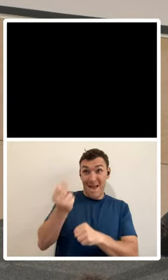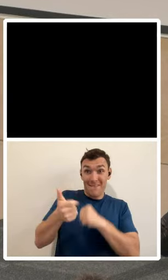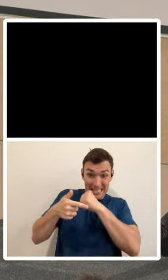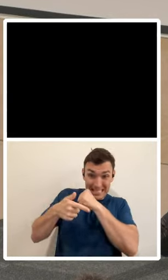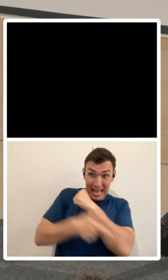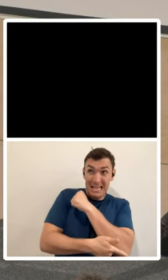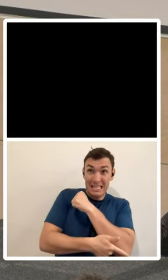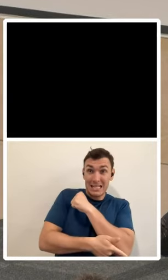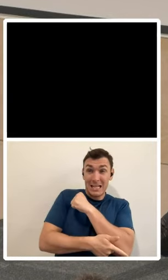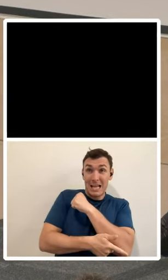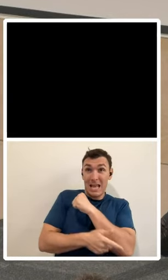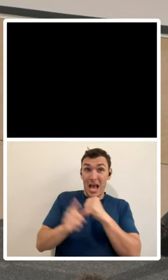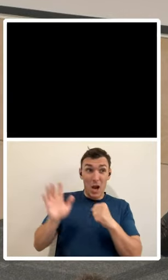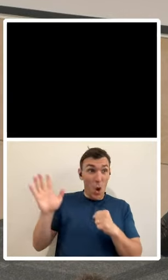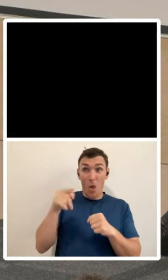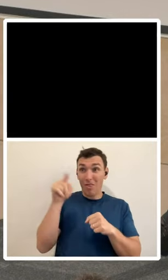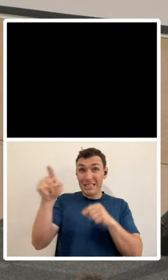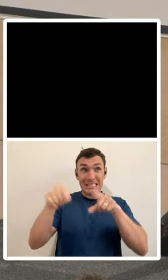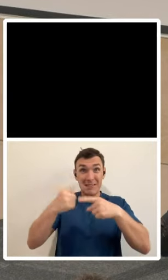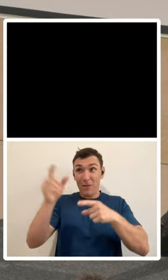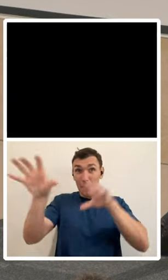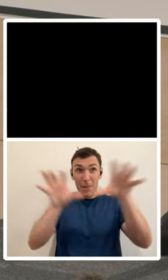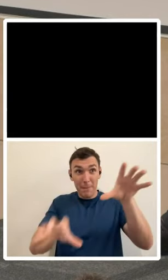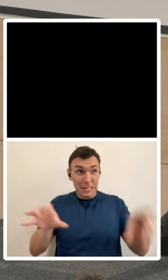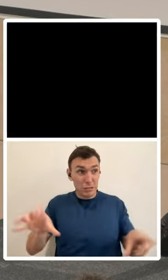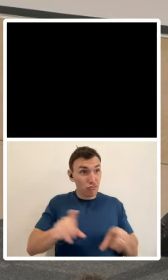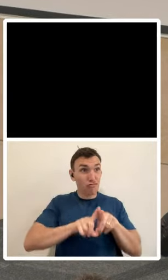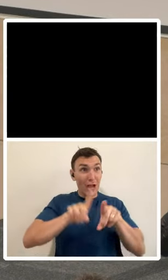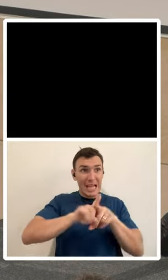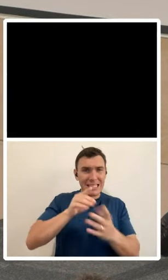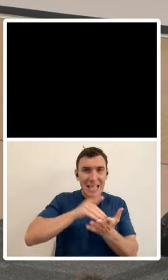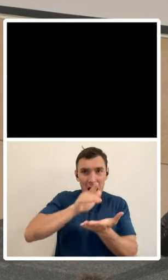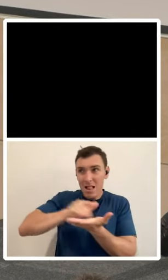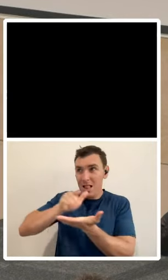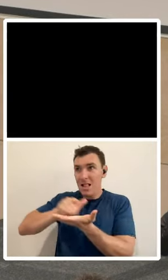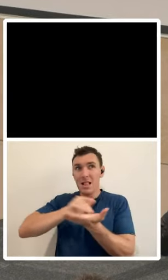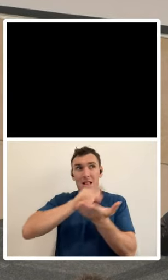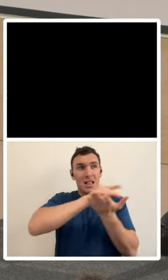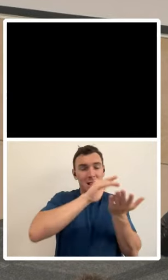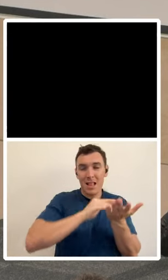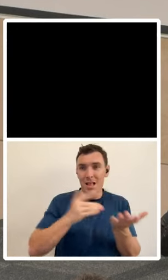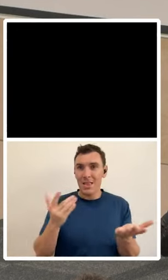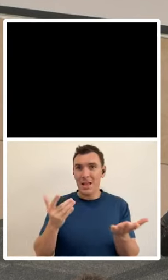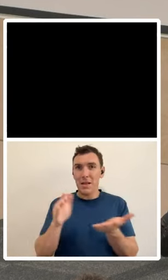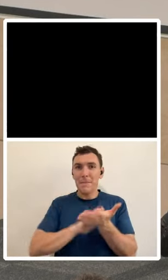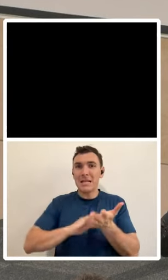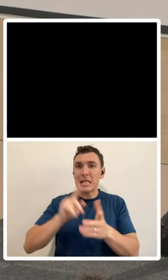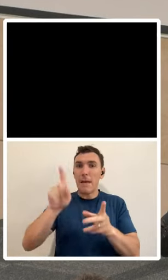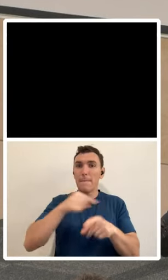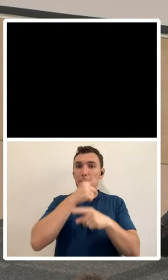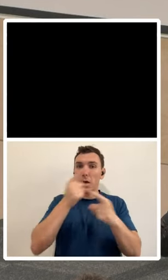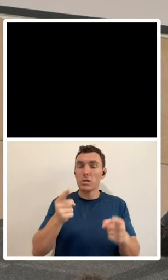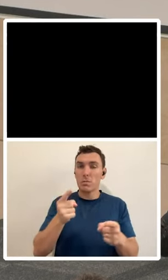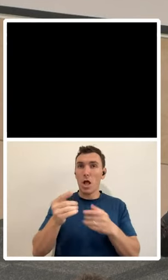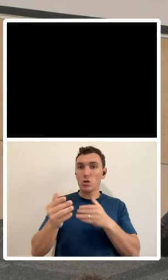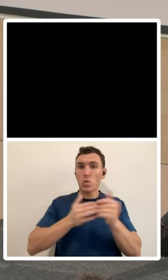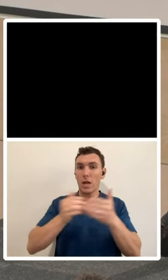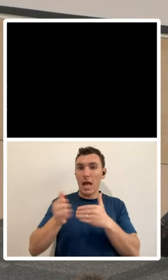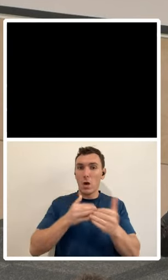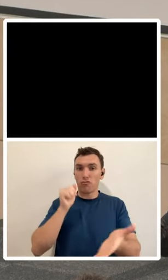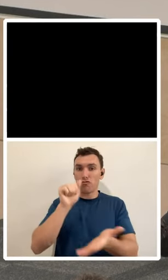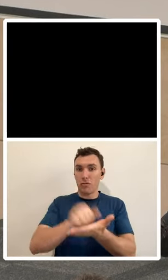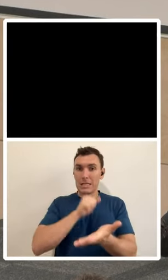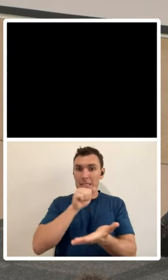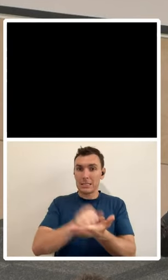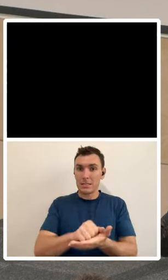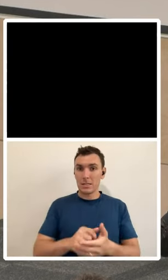debt. So I'm sort of like bouncing this around, like, who is it? Who is it? And of course, the irony is, I'm sitting in a room full of like pink-shirted millionaires, right? Yeah. And